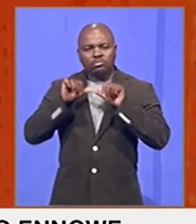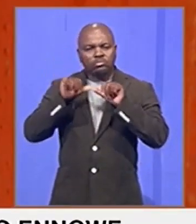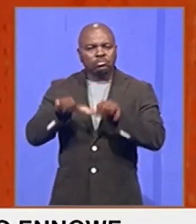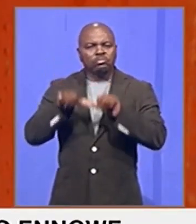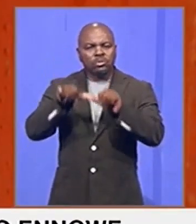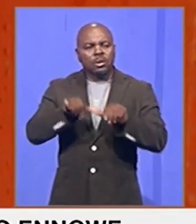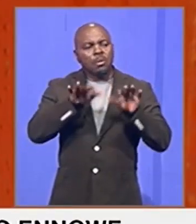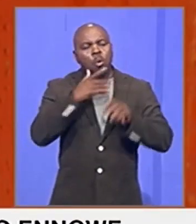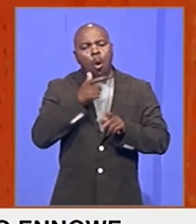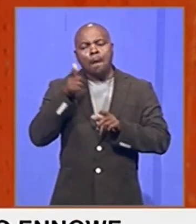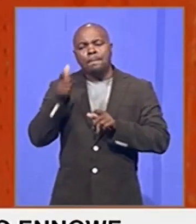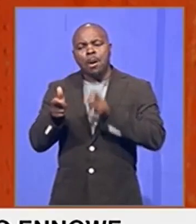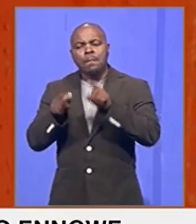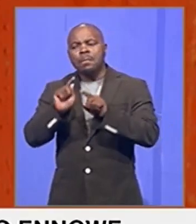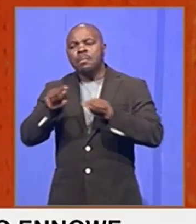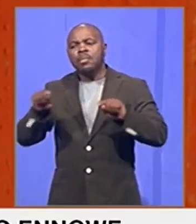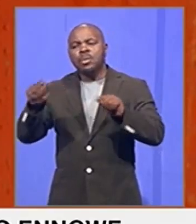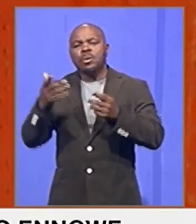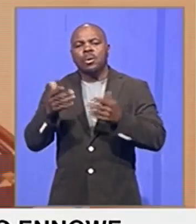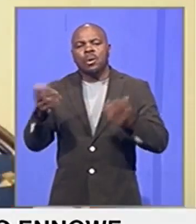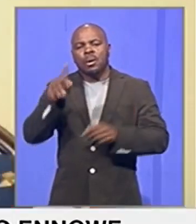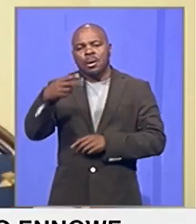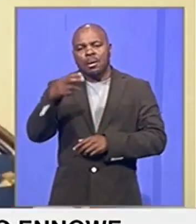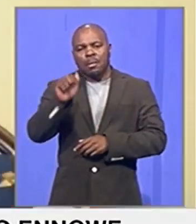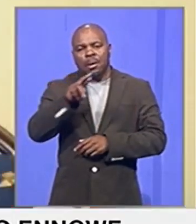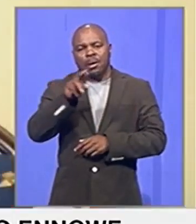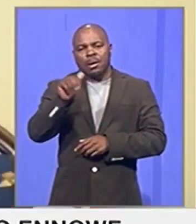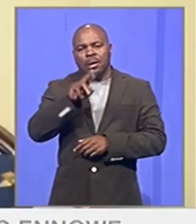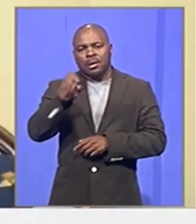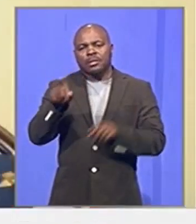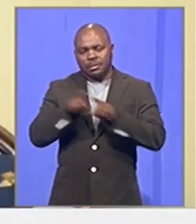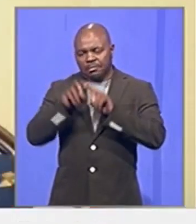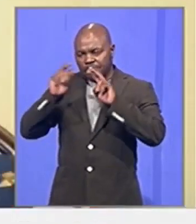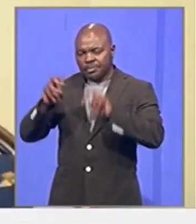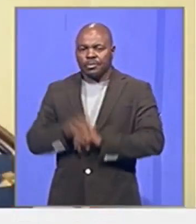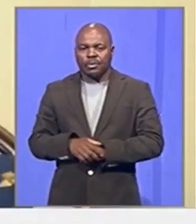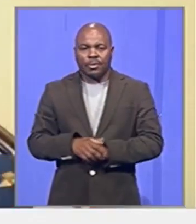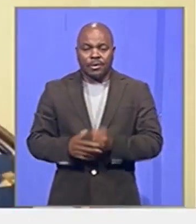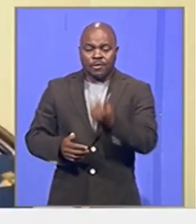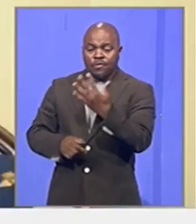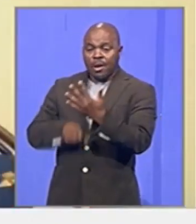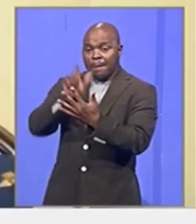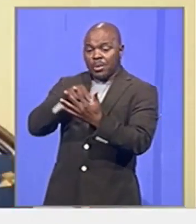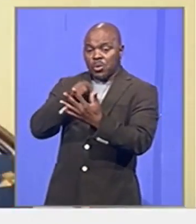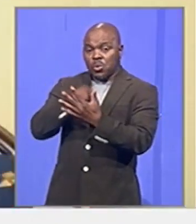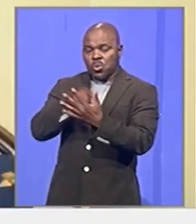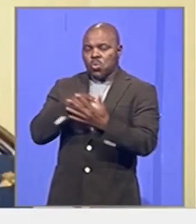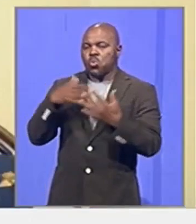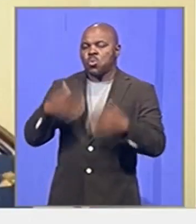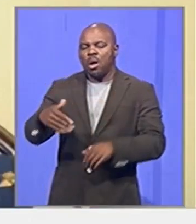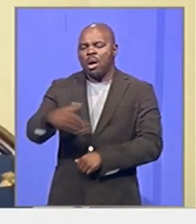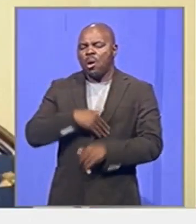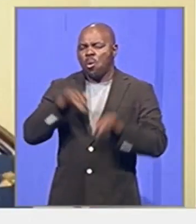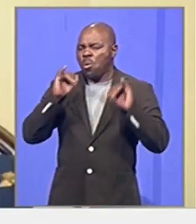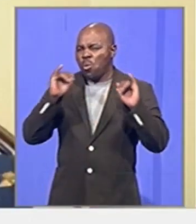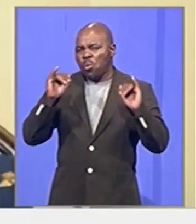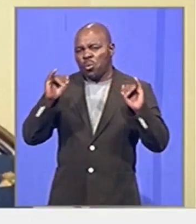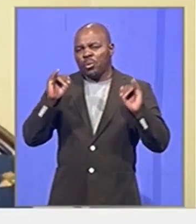ba ba thuntshitsweng le go bolaya batho kwa Pharare. O mongwe gona mo bathong ba batlhano o khomane le dikgobadi tša go shisha. Tiragalo